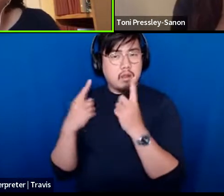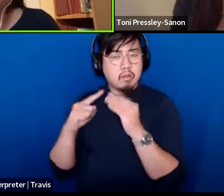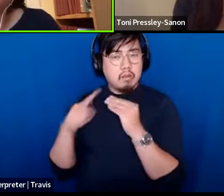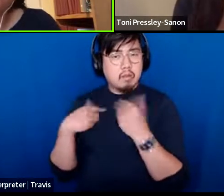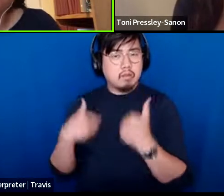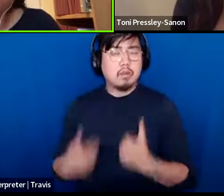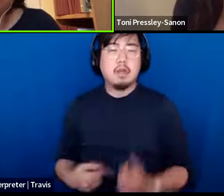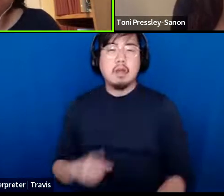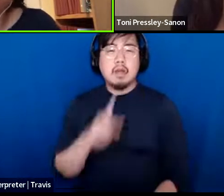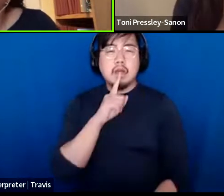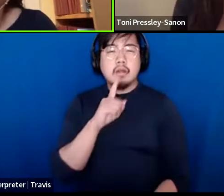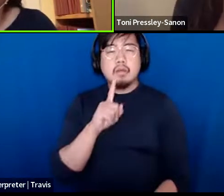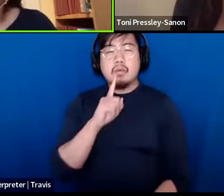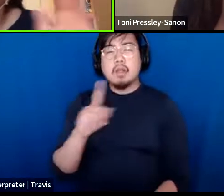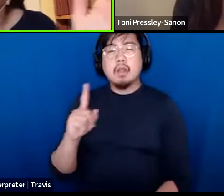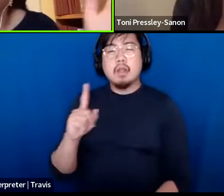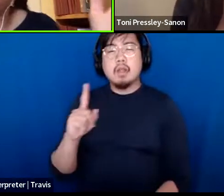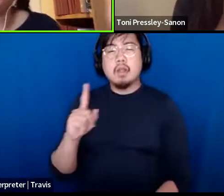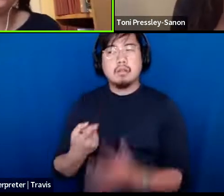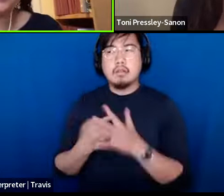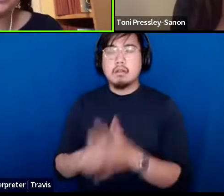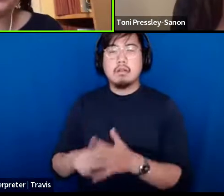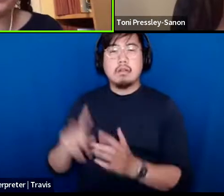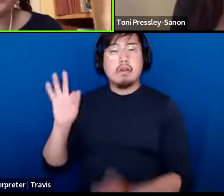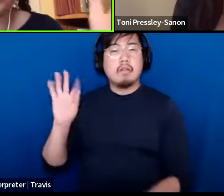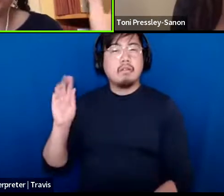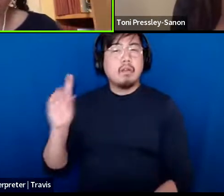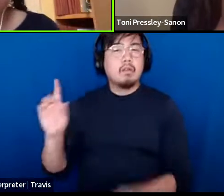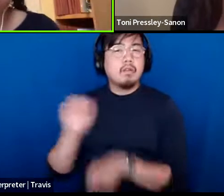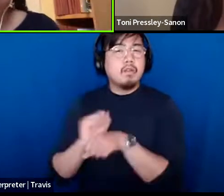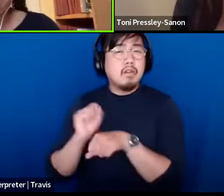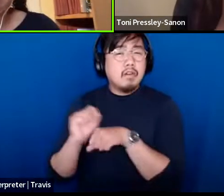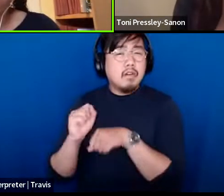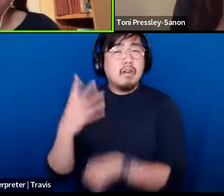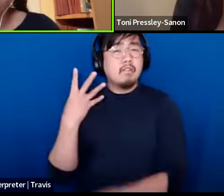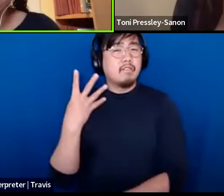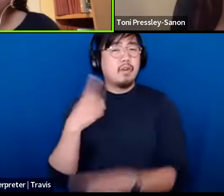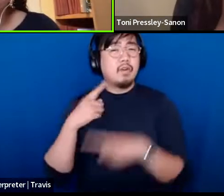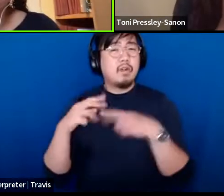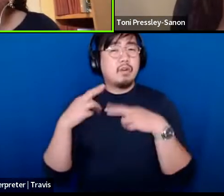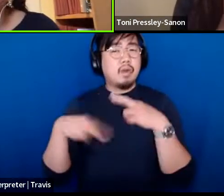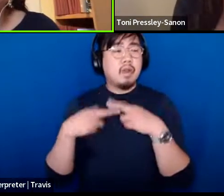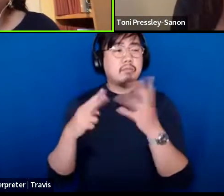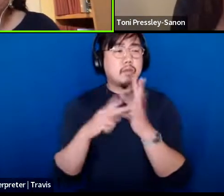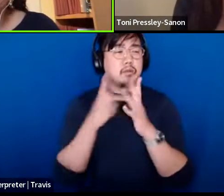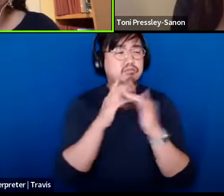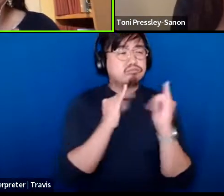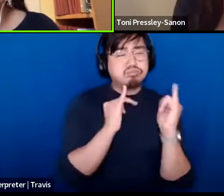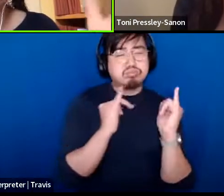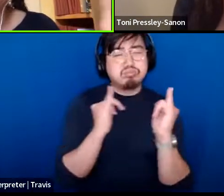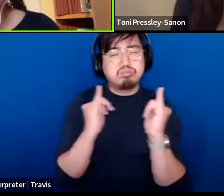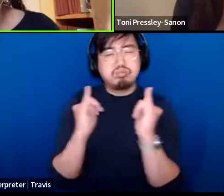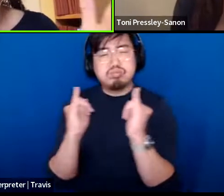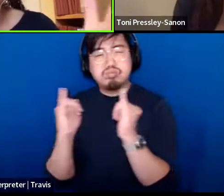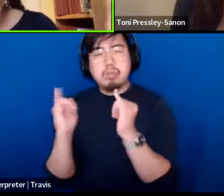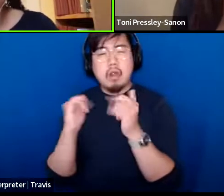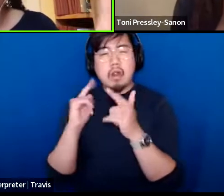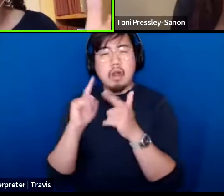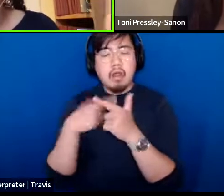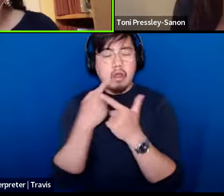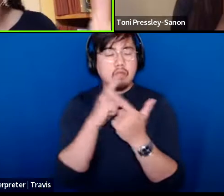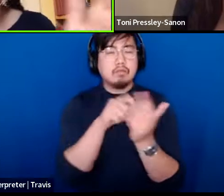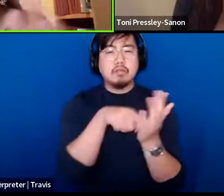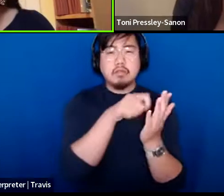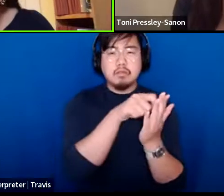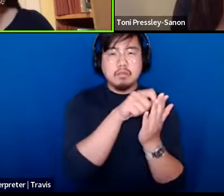I did 4 rounds of interviews. And so I would do 10 and transcribe and do some writing. And then, and